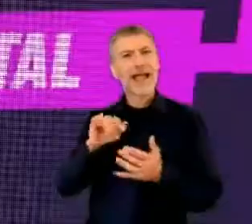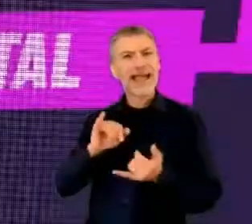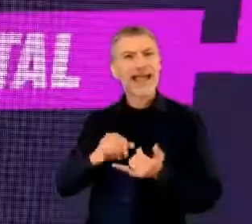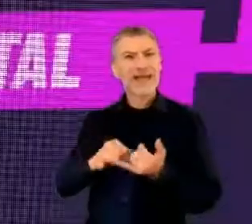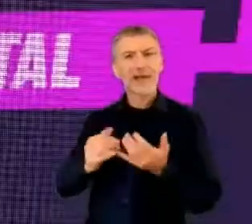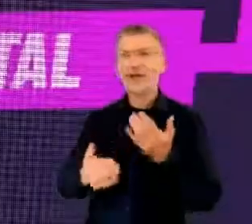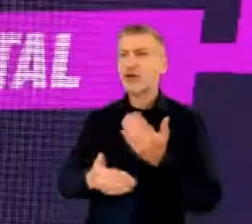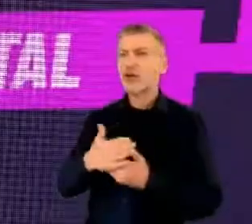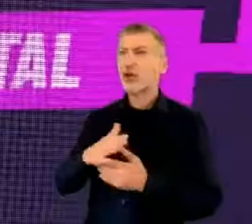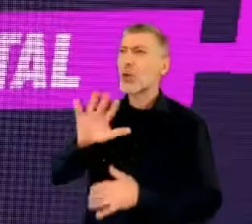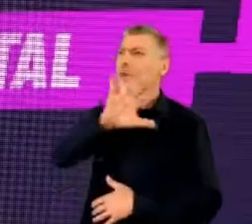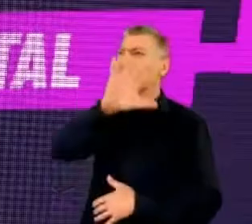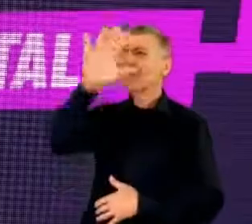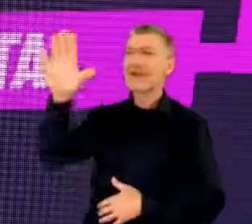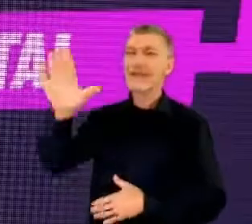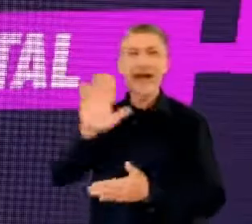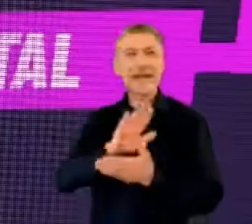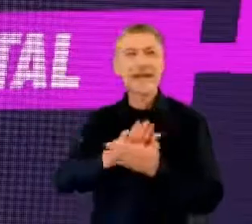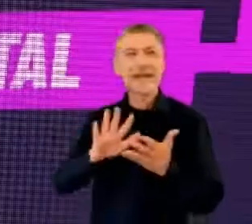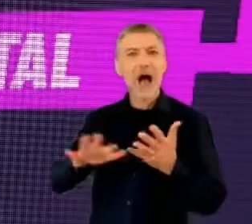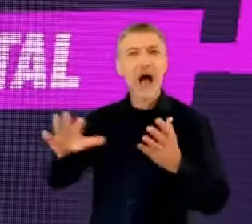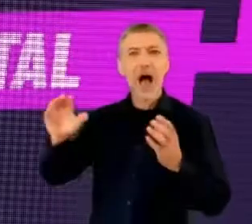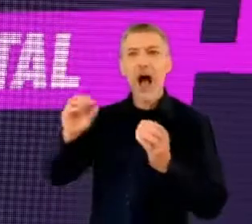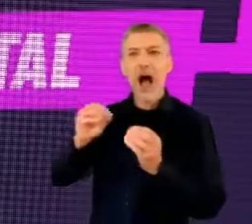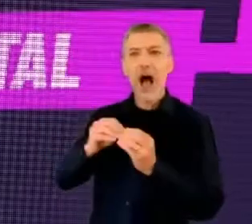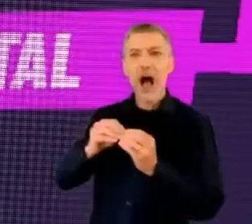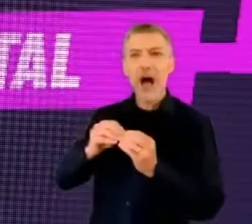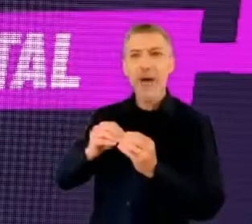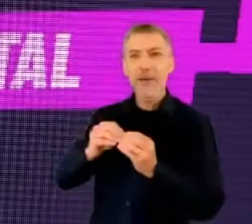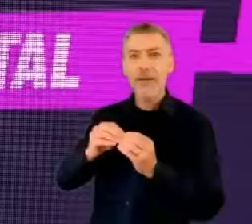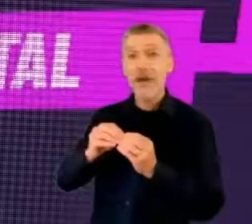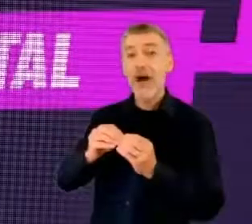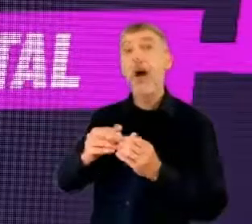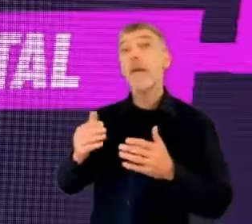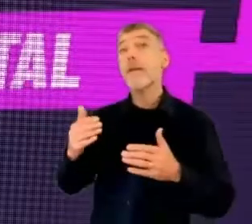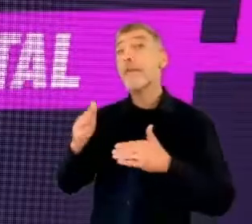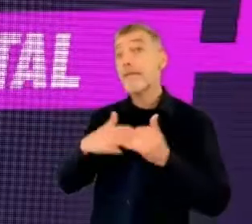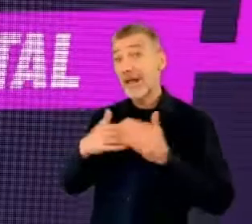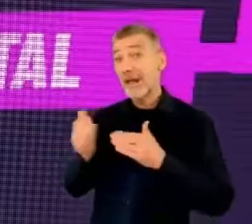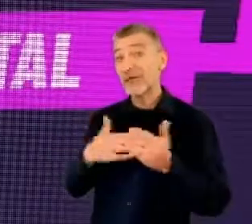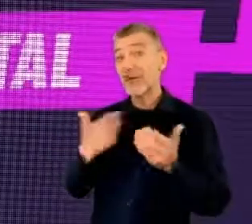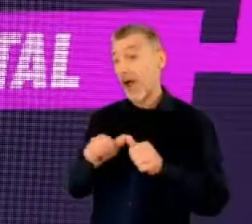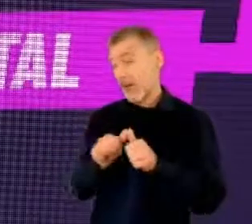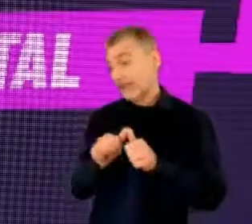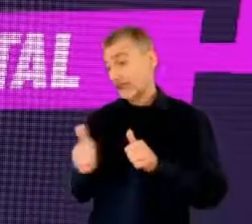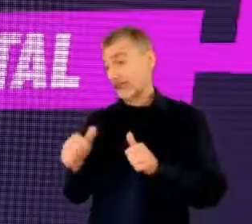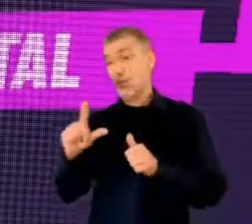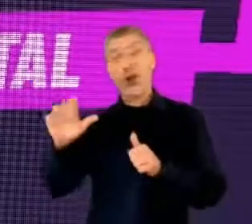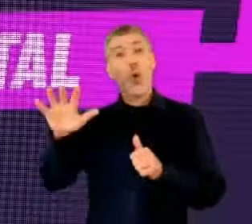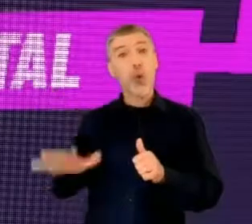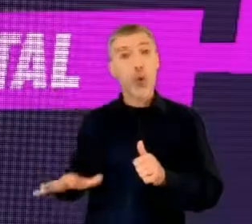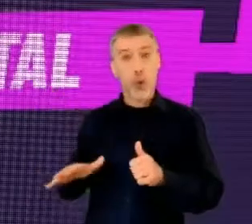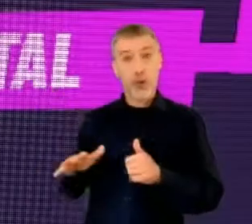and made active right on their doorstep. Does Alvaro have any